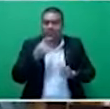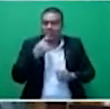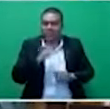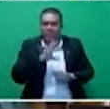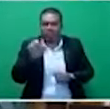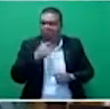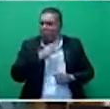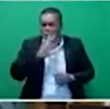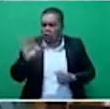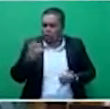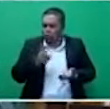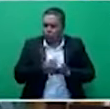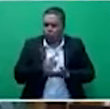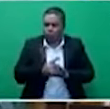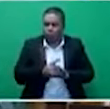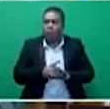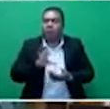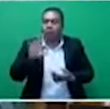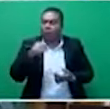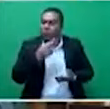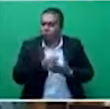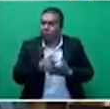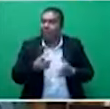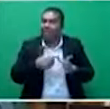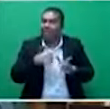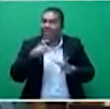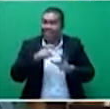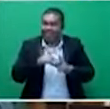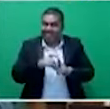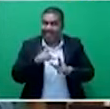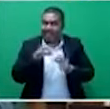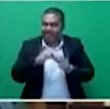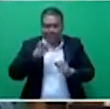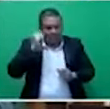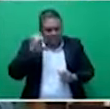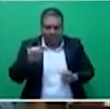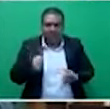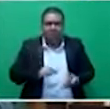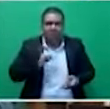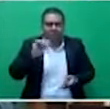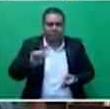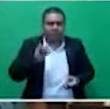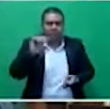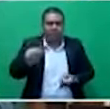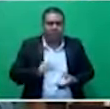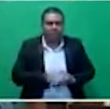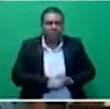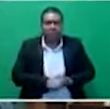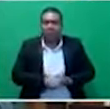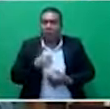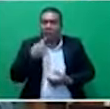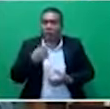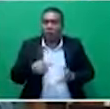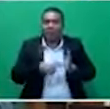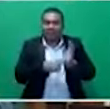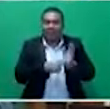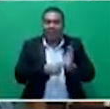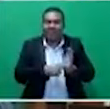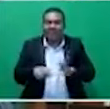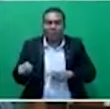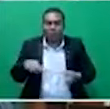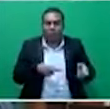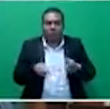true, Mr. Speaker, sir. So if it was true, why is ADB still lending to Fiji? They want to lend to us also in the Nedi River. We said we don't want it. because we have a difference in as